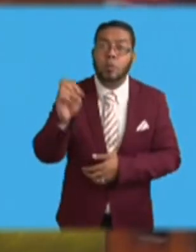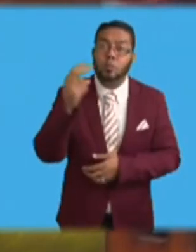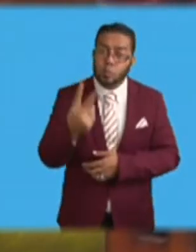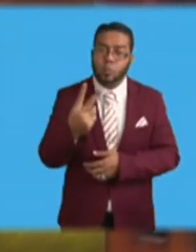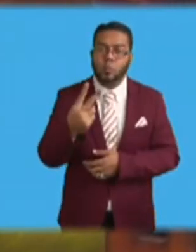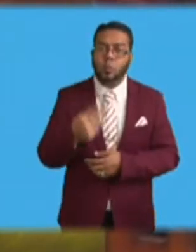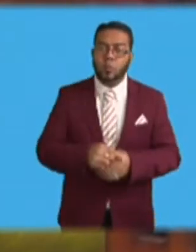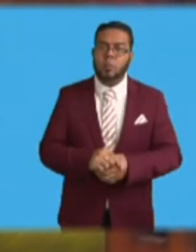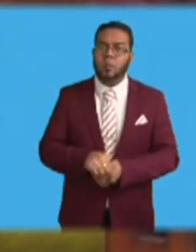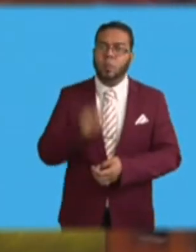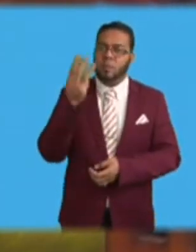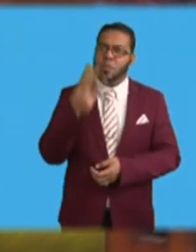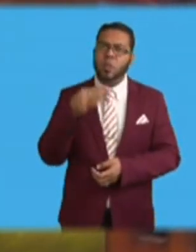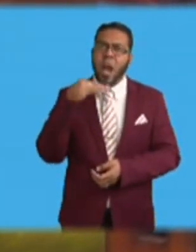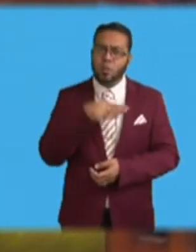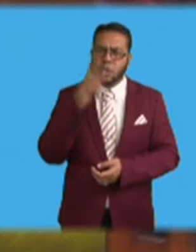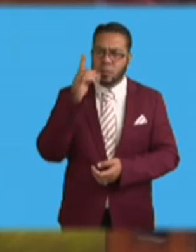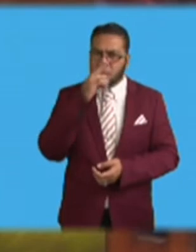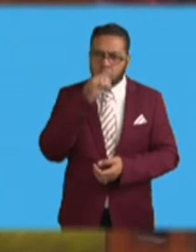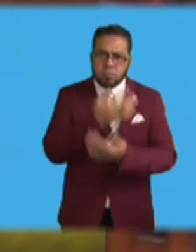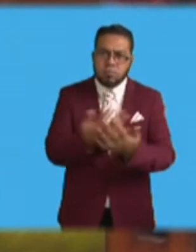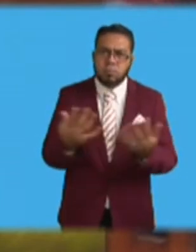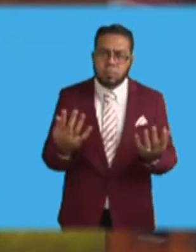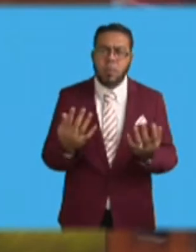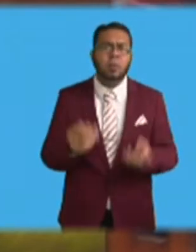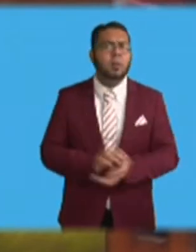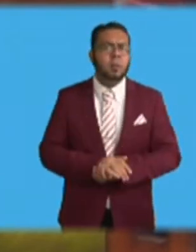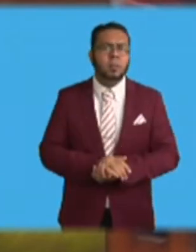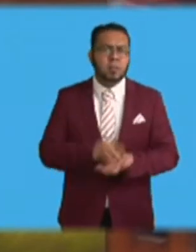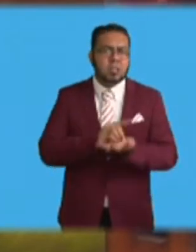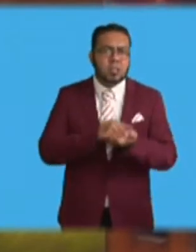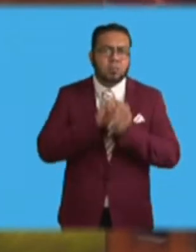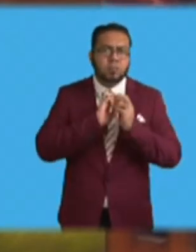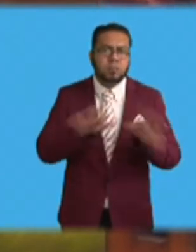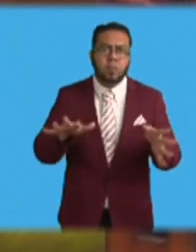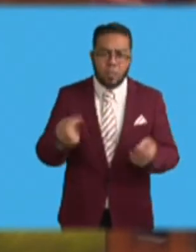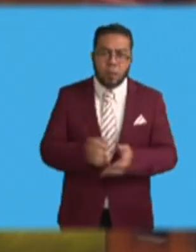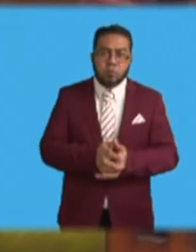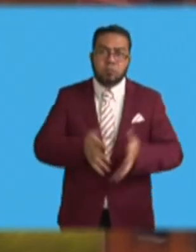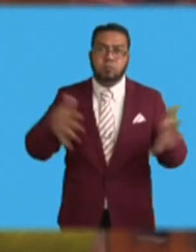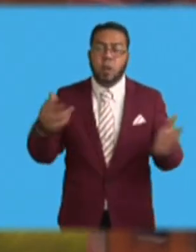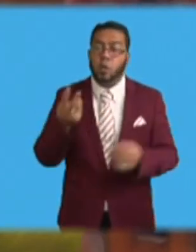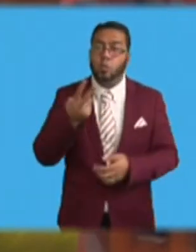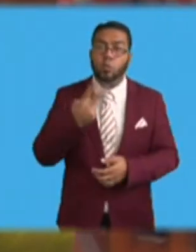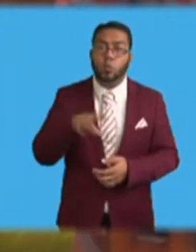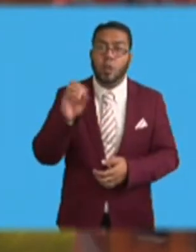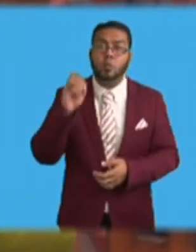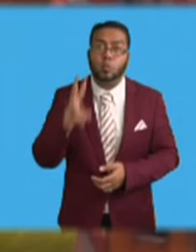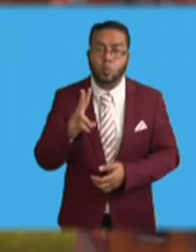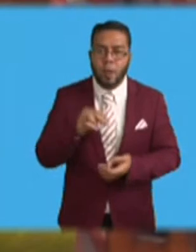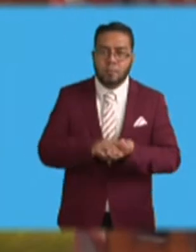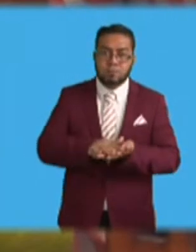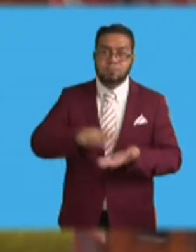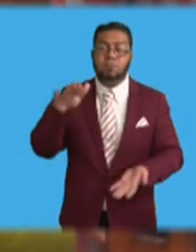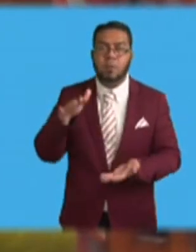going around 300 cases in 1996 to approximately 700 cases in 2002. This increase was